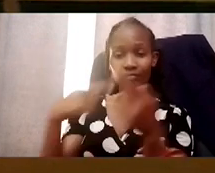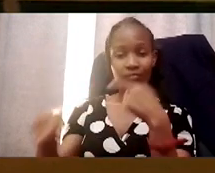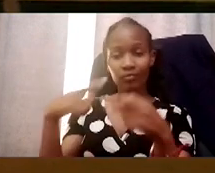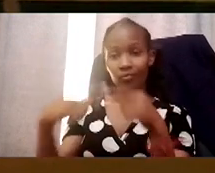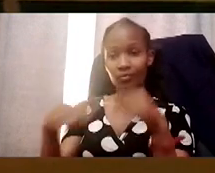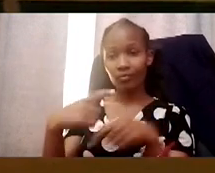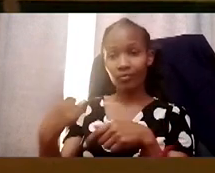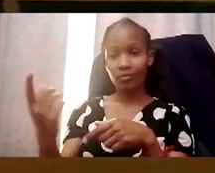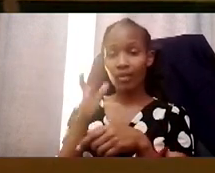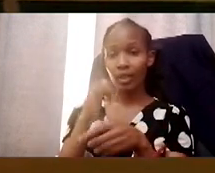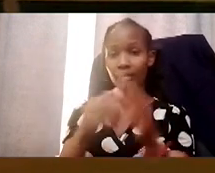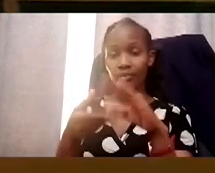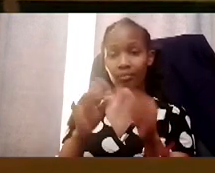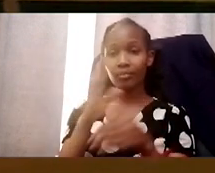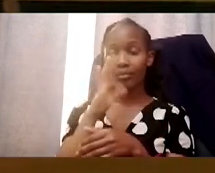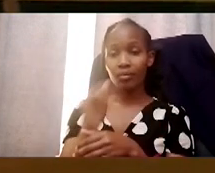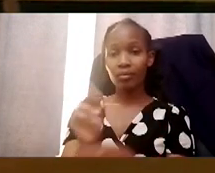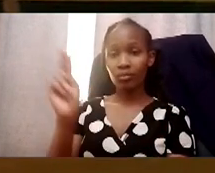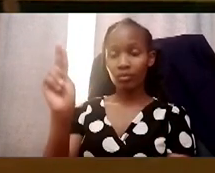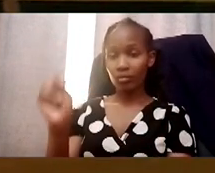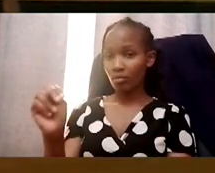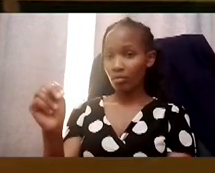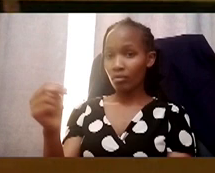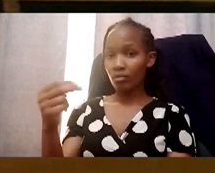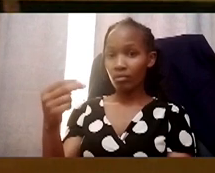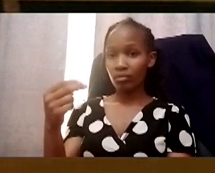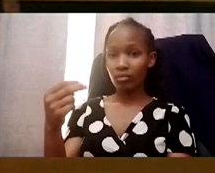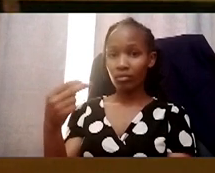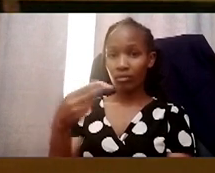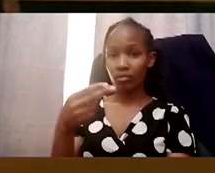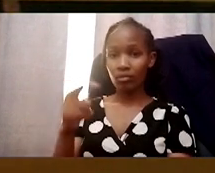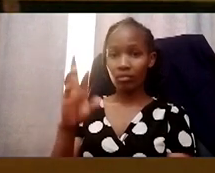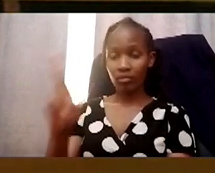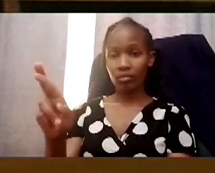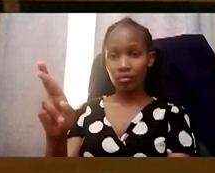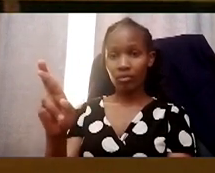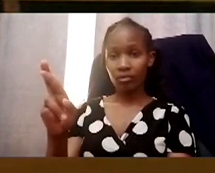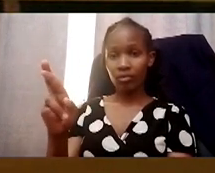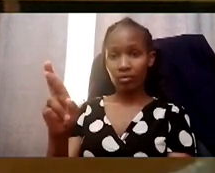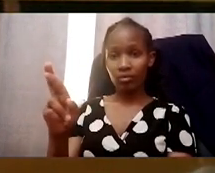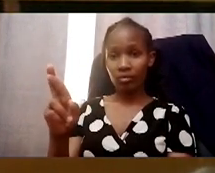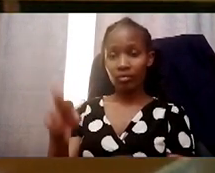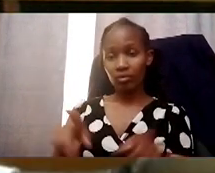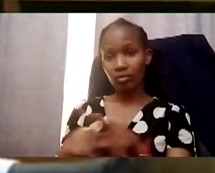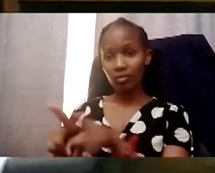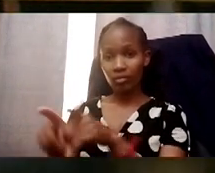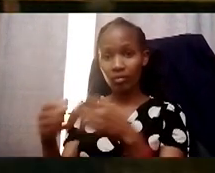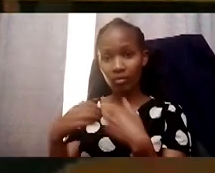the supported by UNHCR and the LWA World Federation for Belgium. Then also, I have to